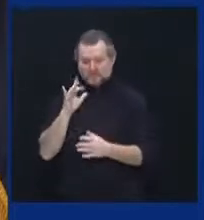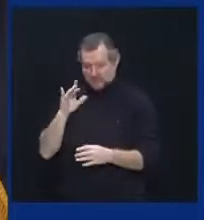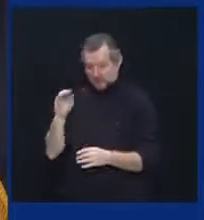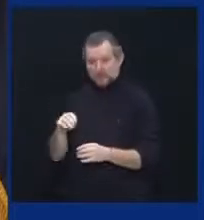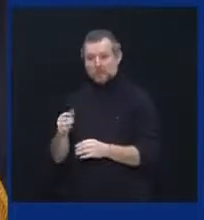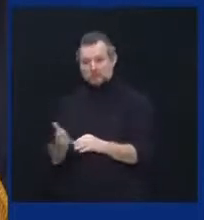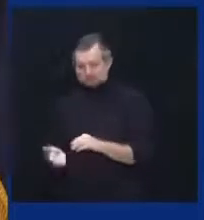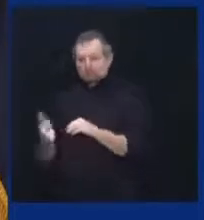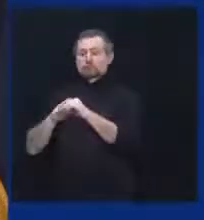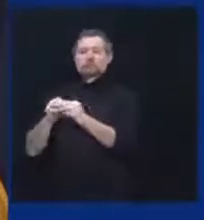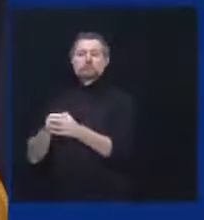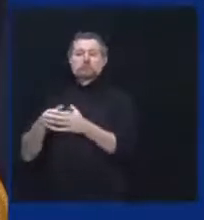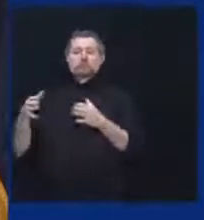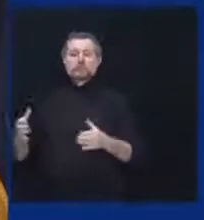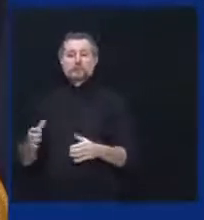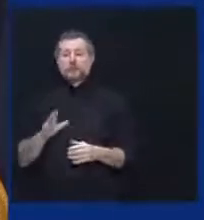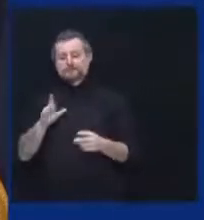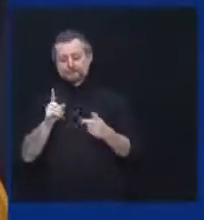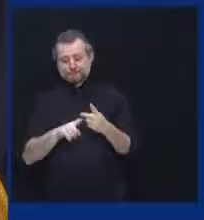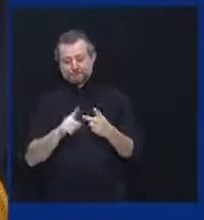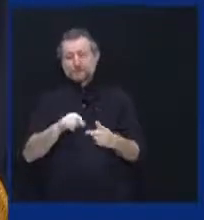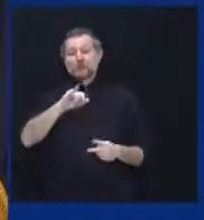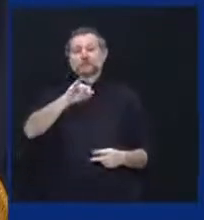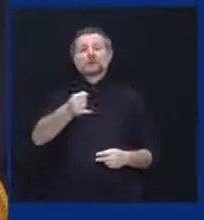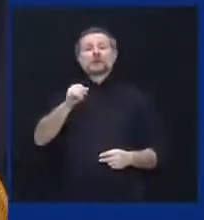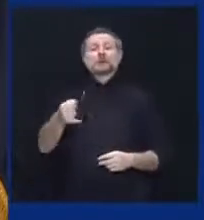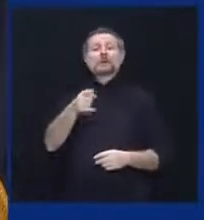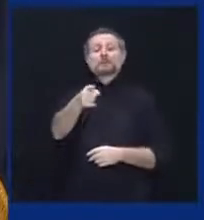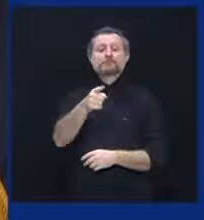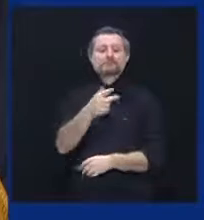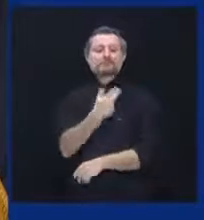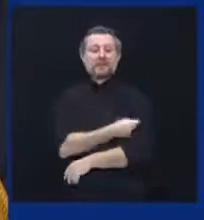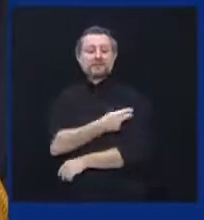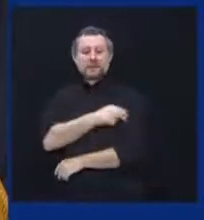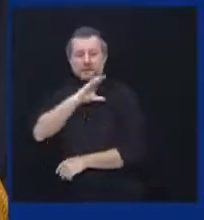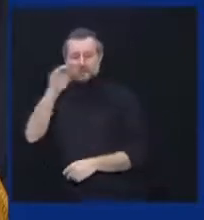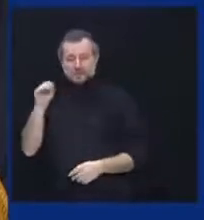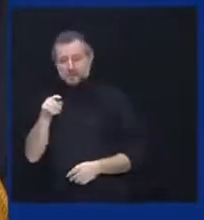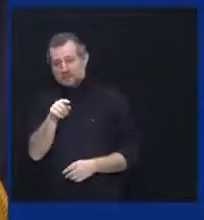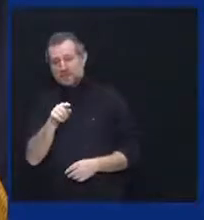On Johnson & Johnson, let me just make sure we're clear. I'm not